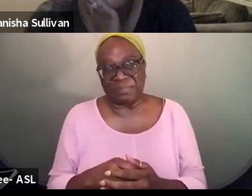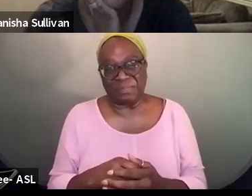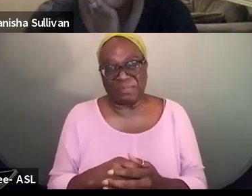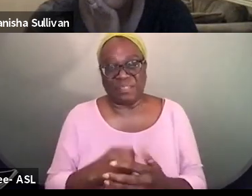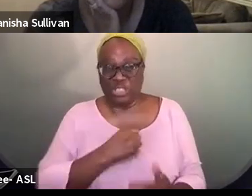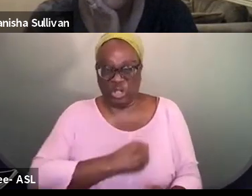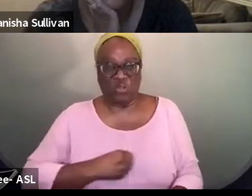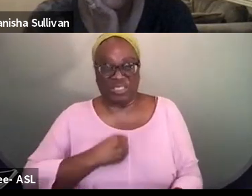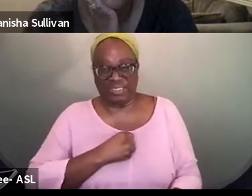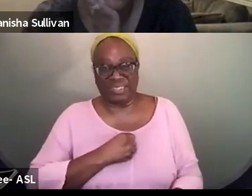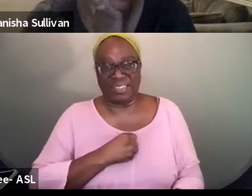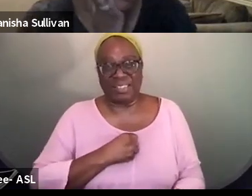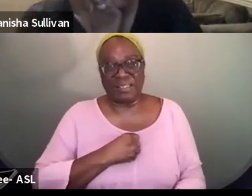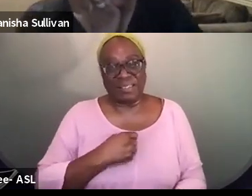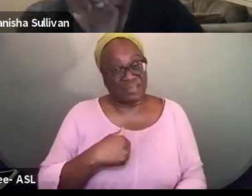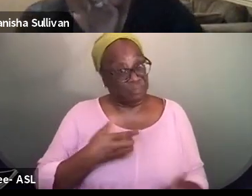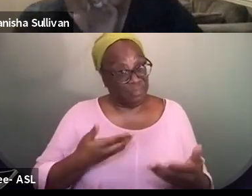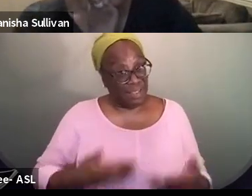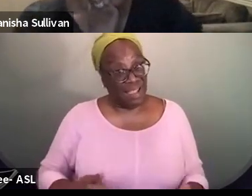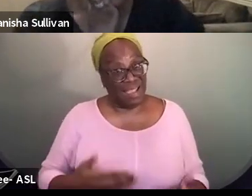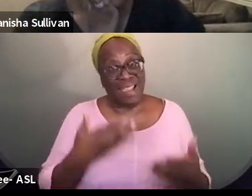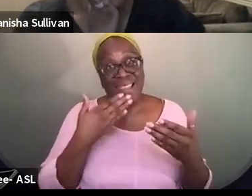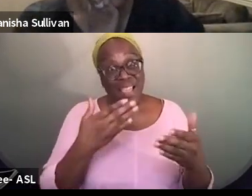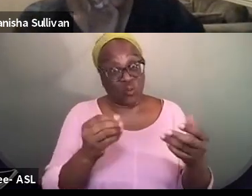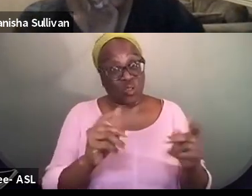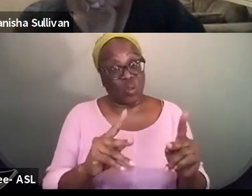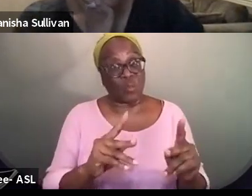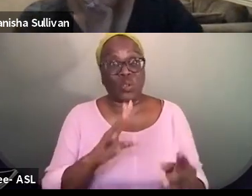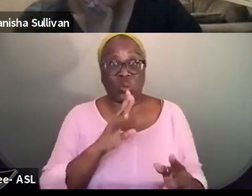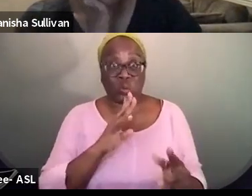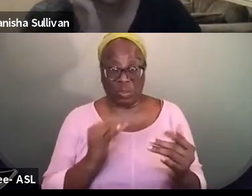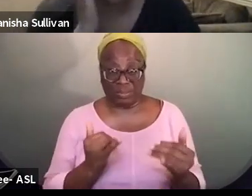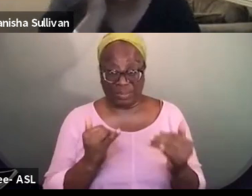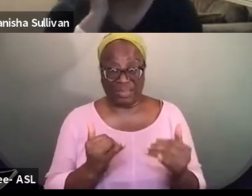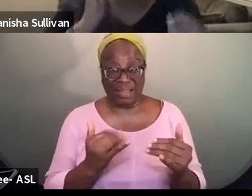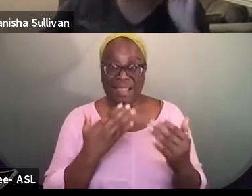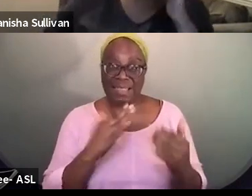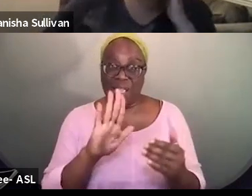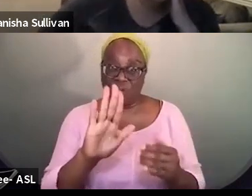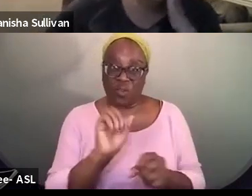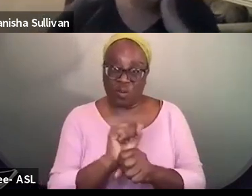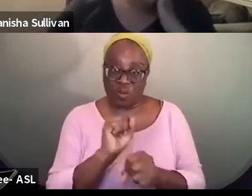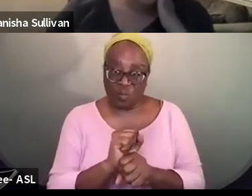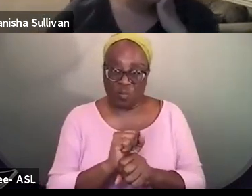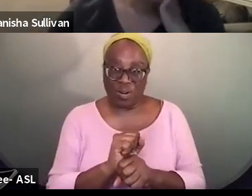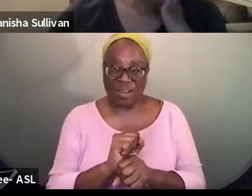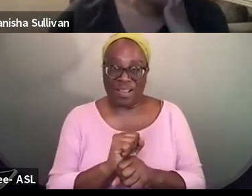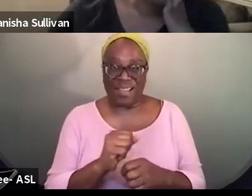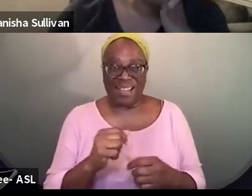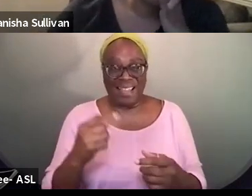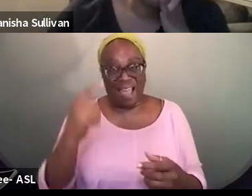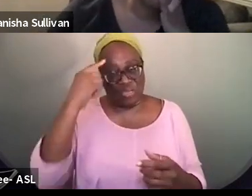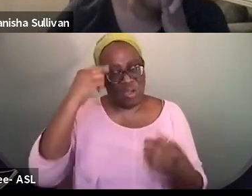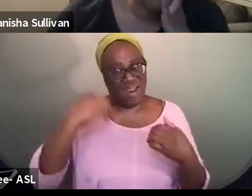Sorry. Hi, thanks for the opportunity to testify, and thanks so much for all of your hard work. I thought I had a sense, but listening